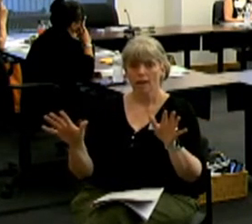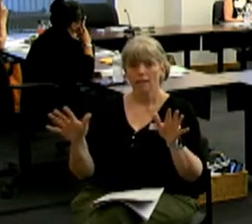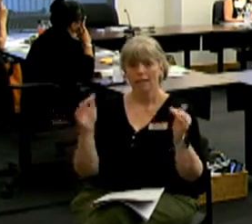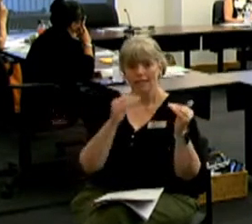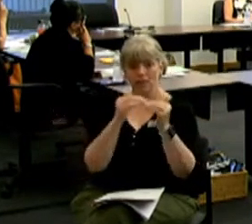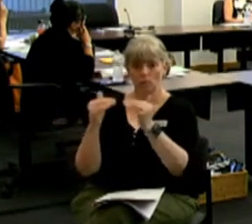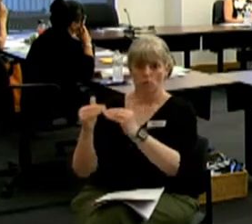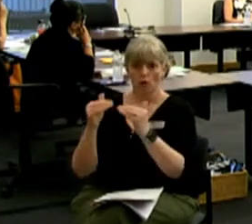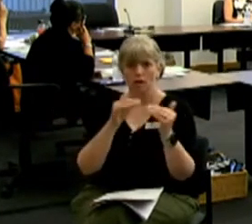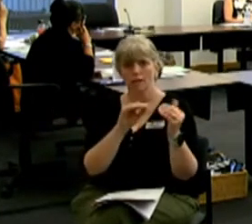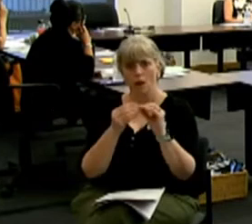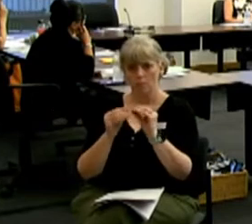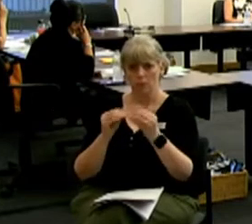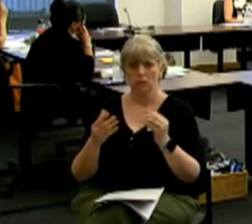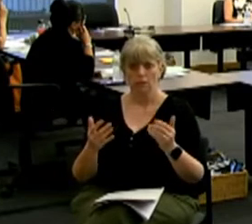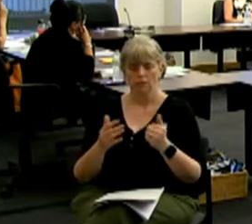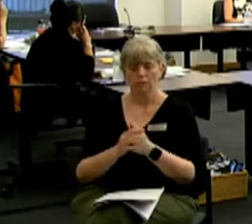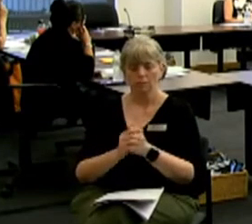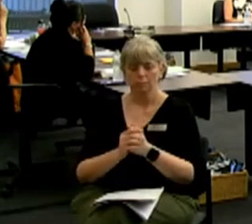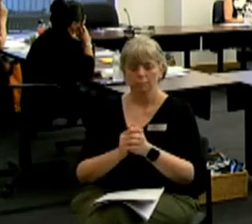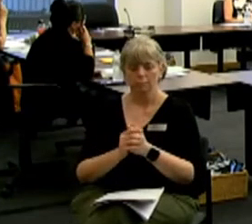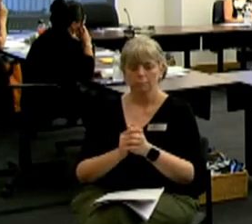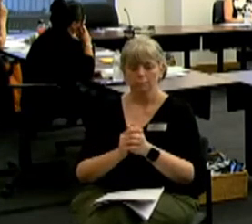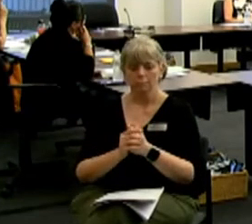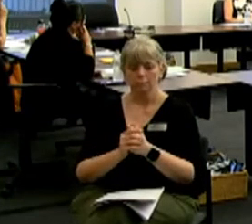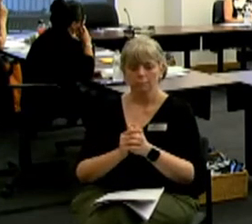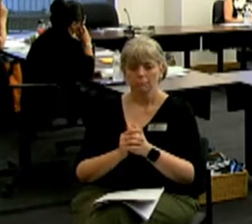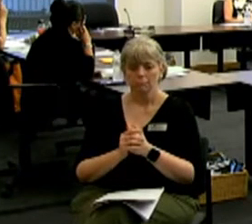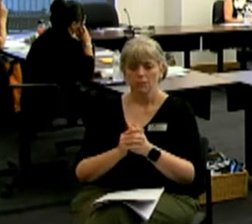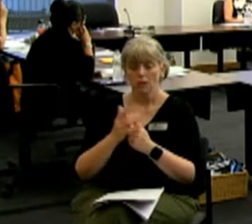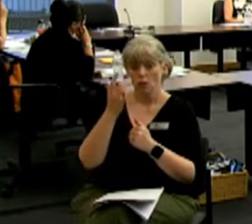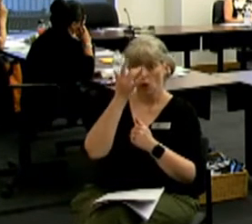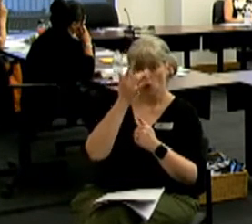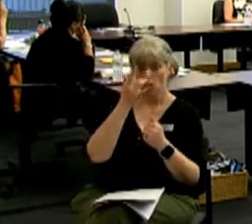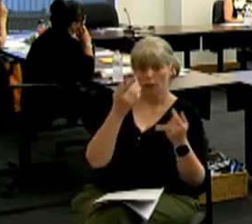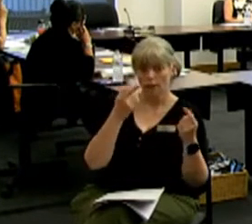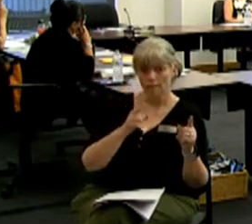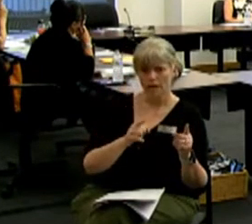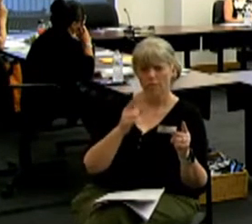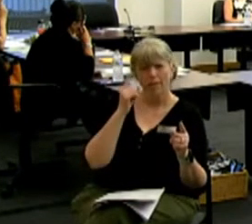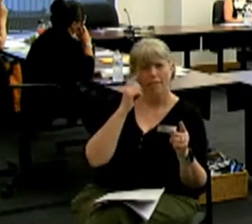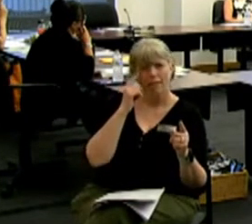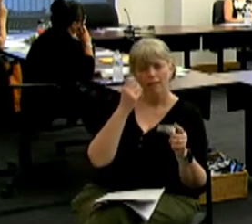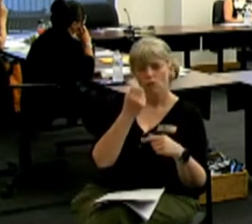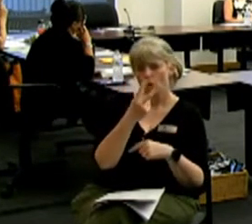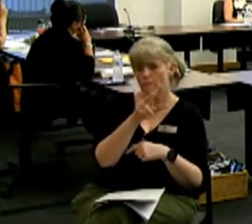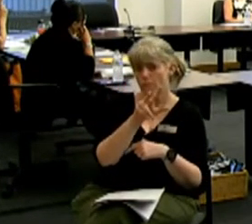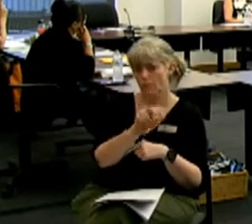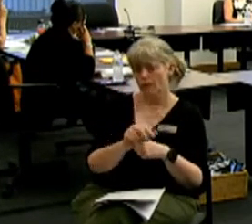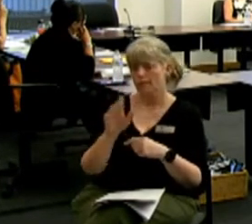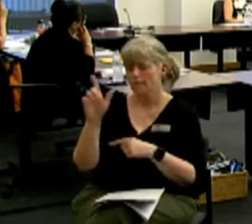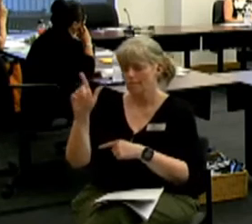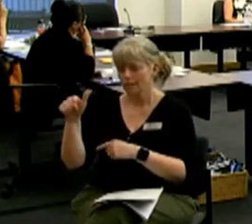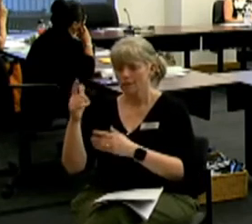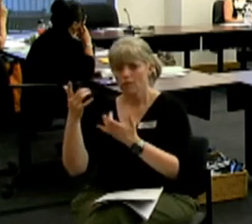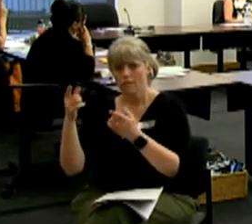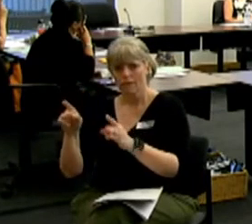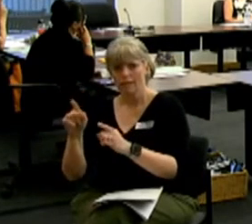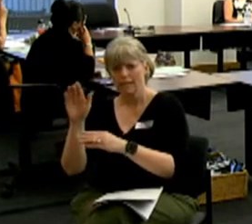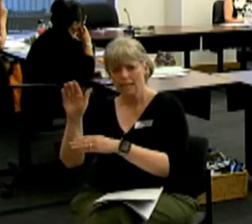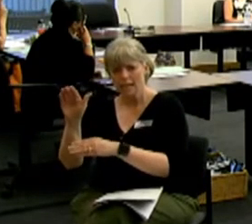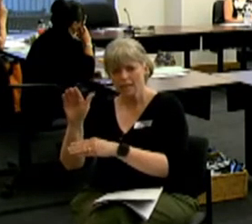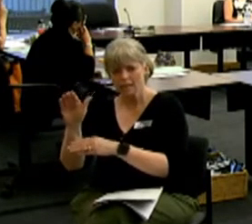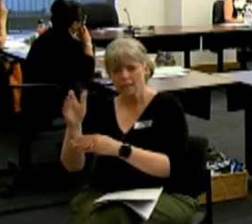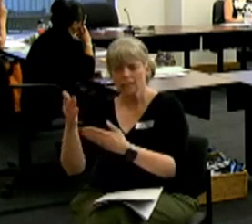almost equal in numbers on the early event, which is I believe at 12:30, and then the later event early in